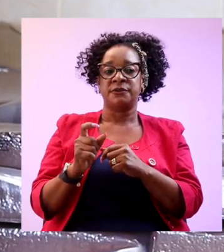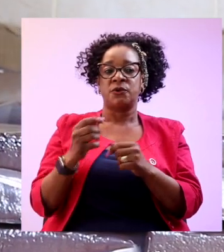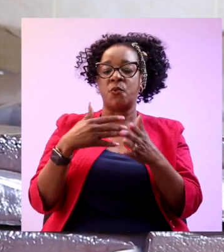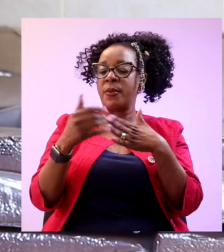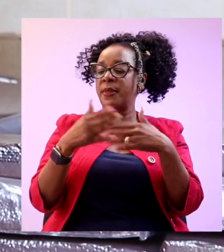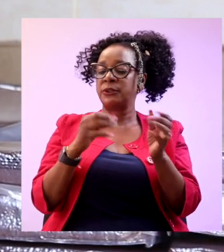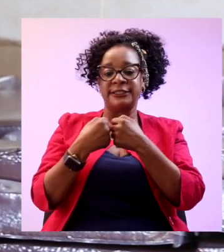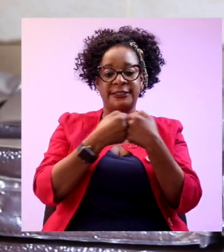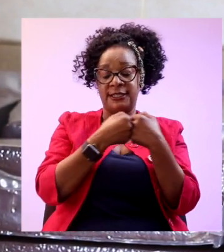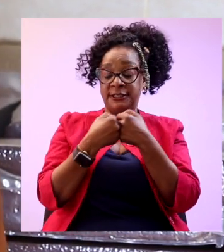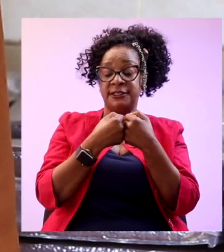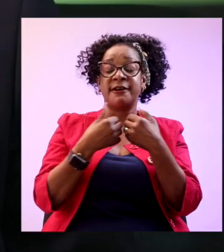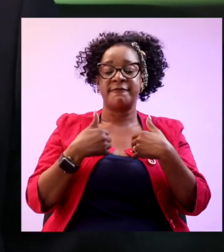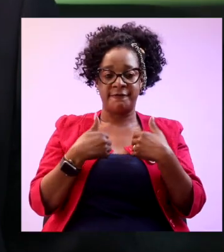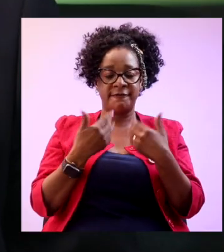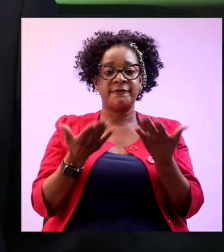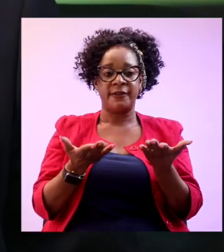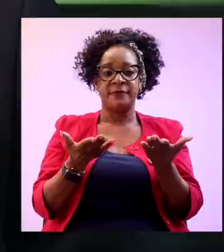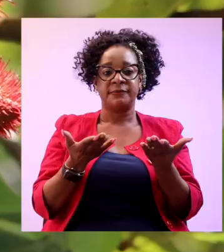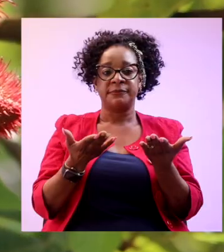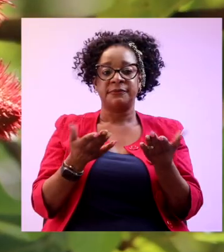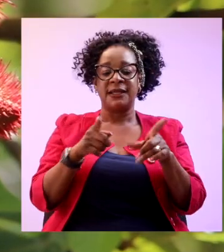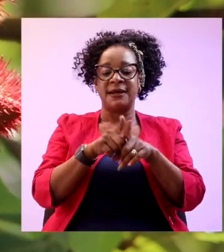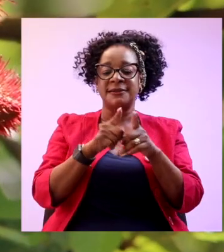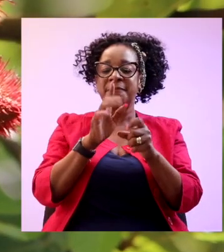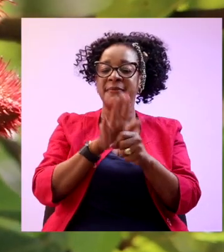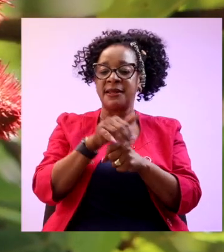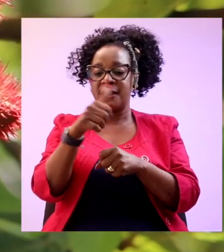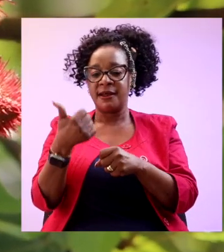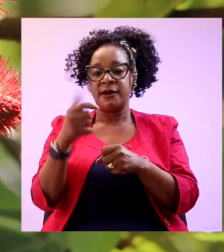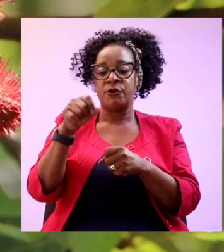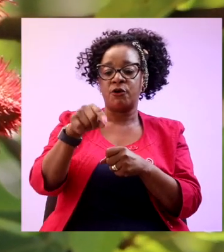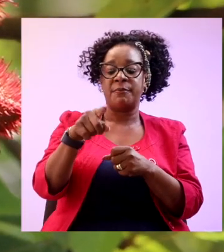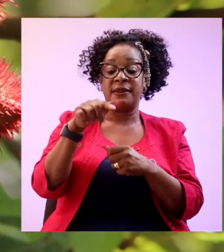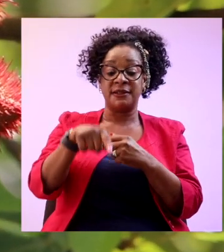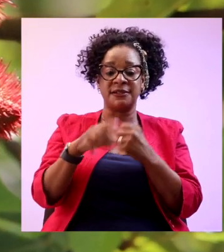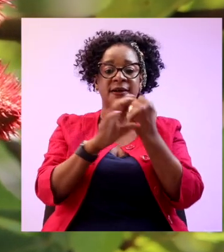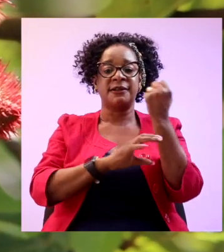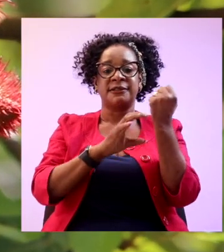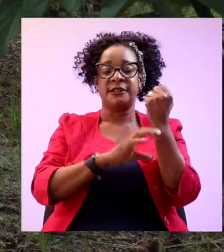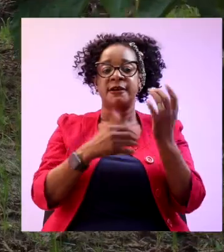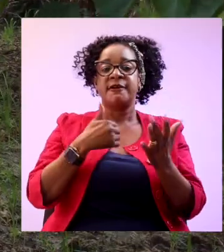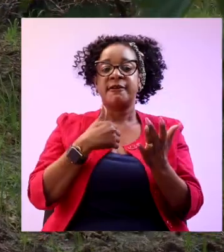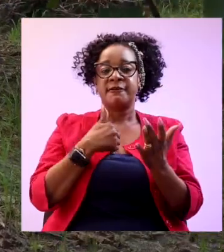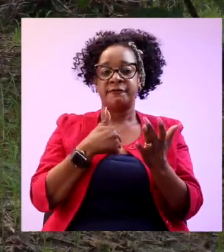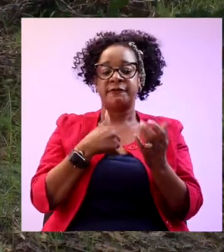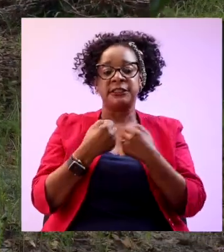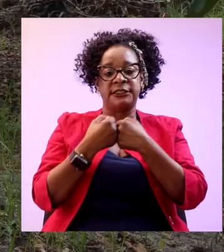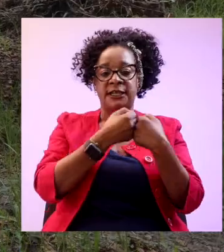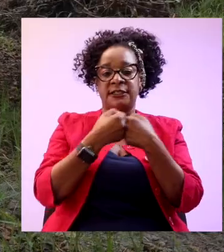not been without its challenges. Bixa, just like many of the other crops we grow in this country,